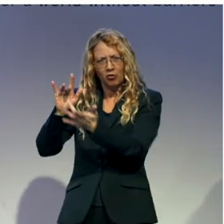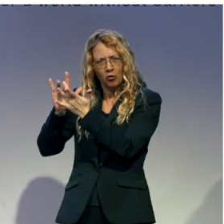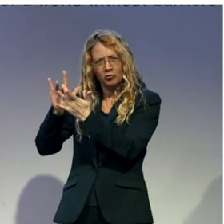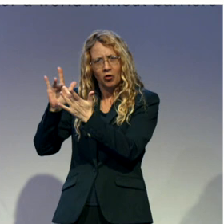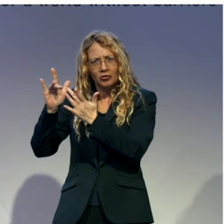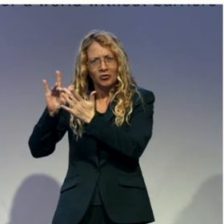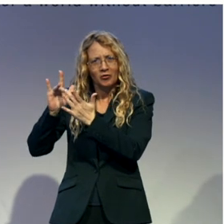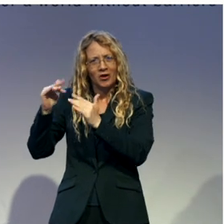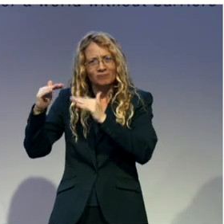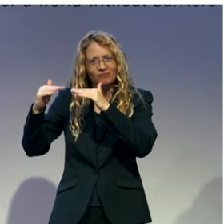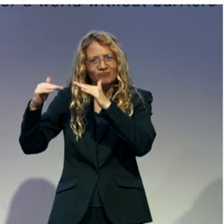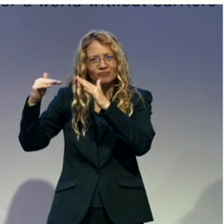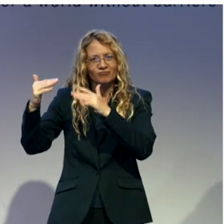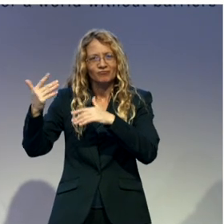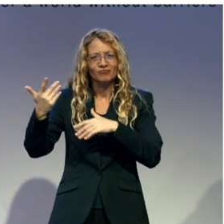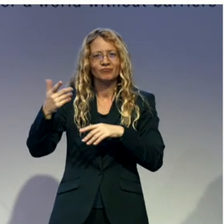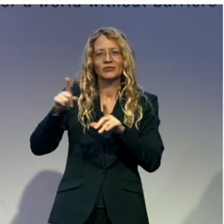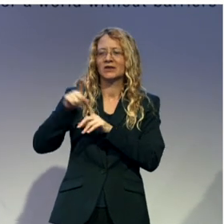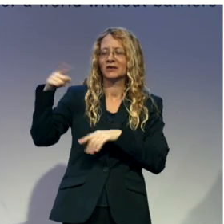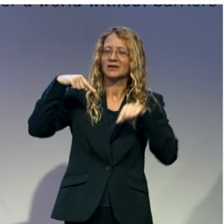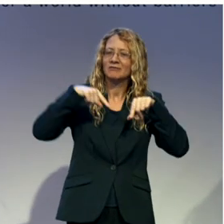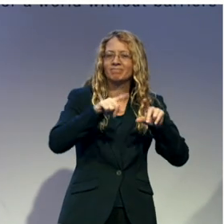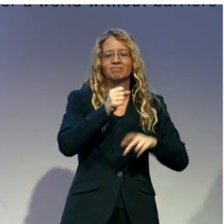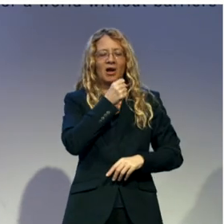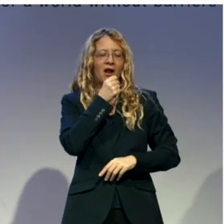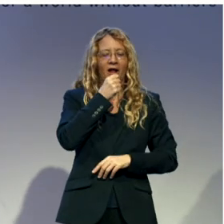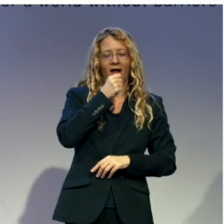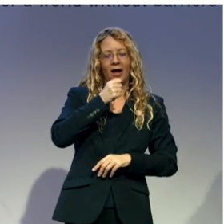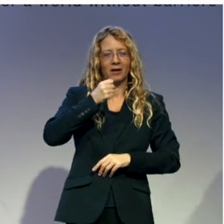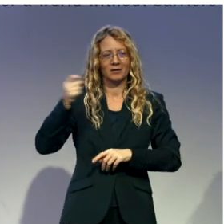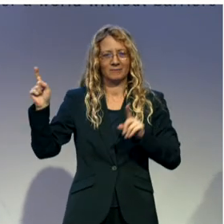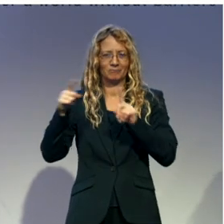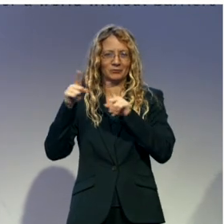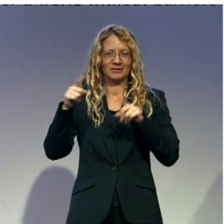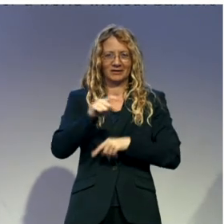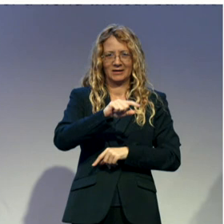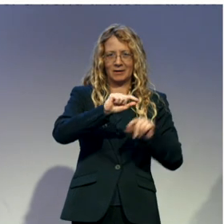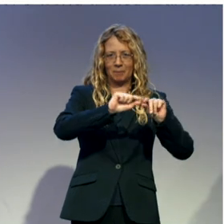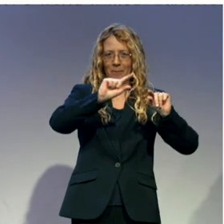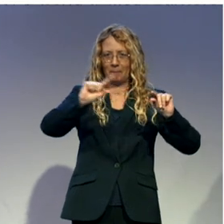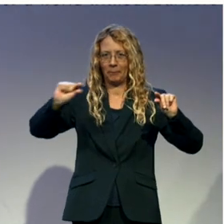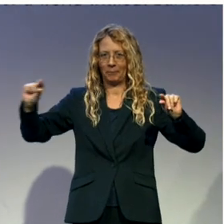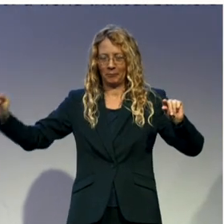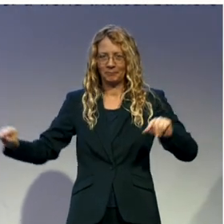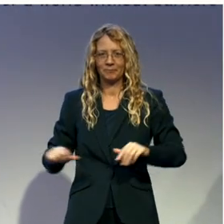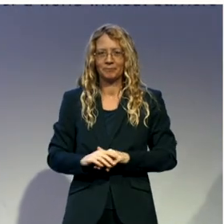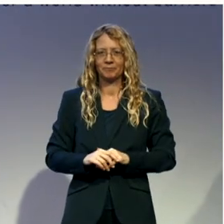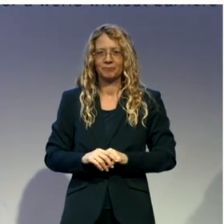karaoke's to bring them together, and that would increase the bonding opportunities.